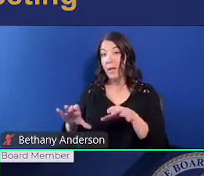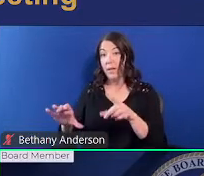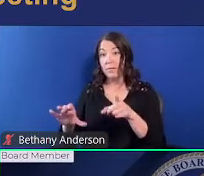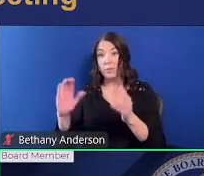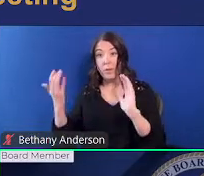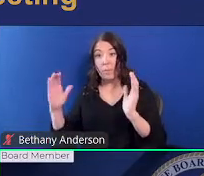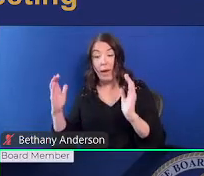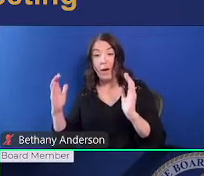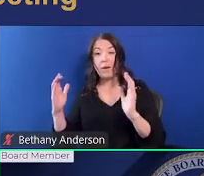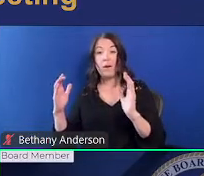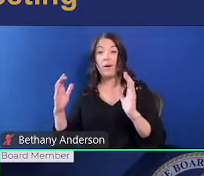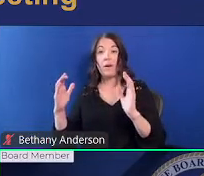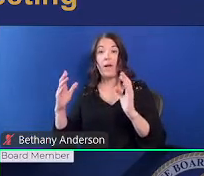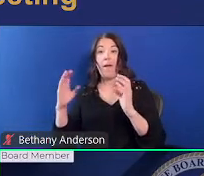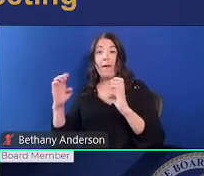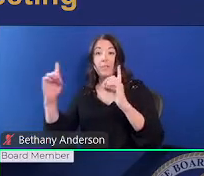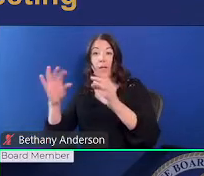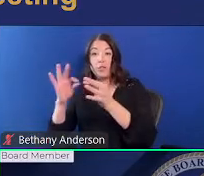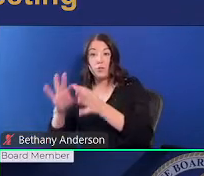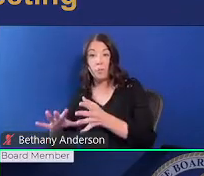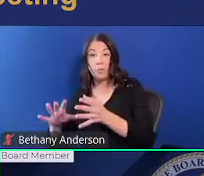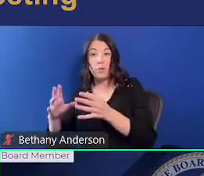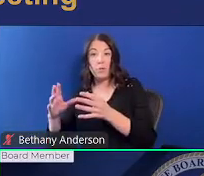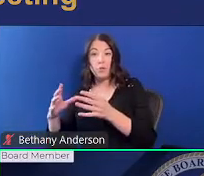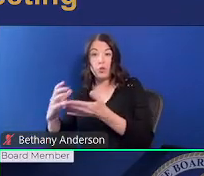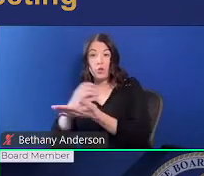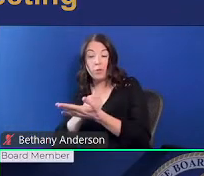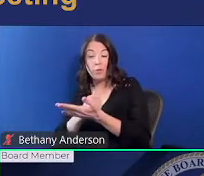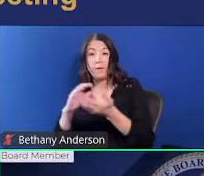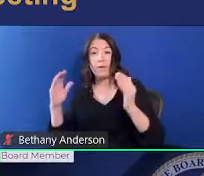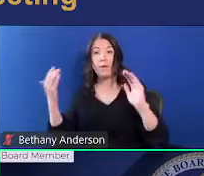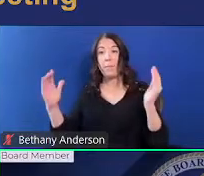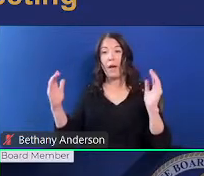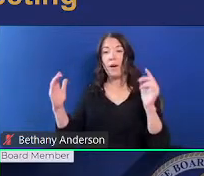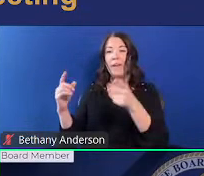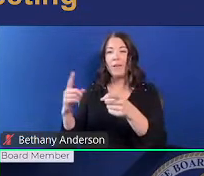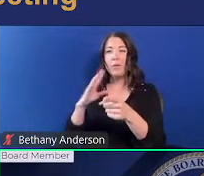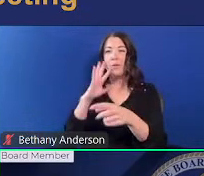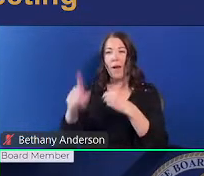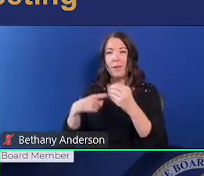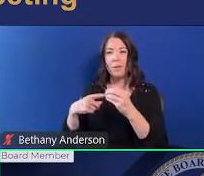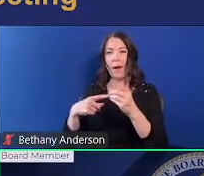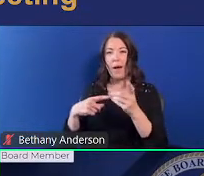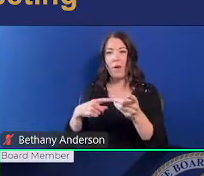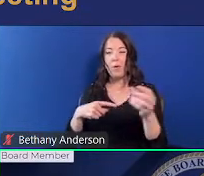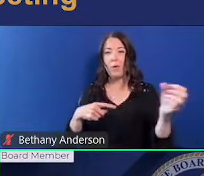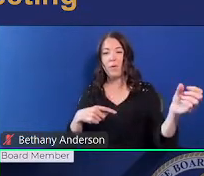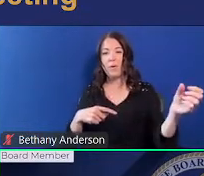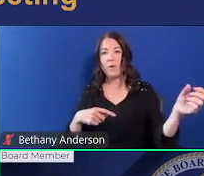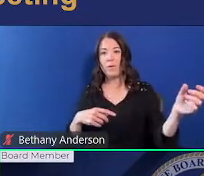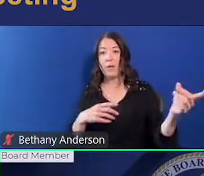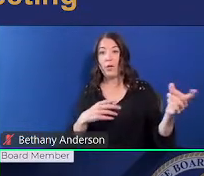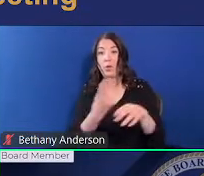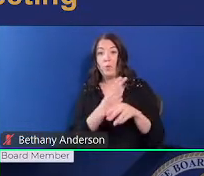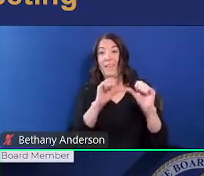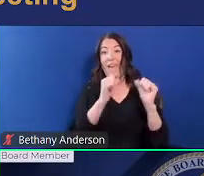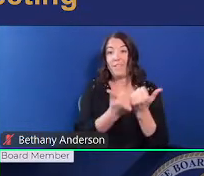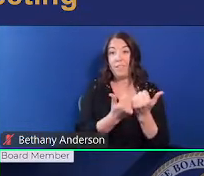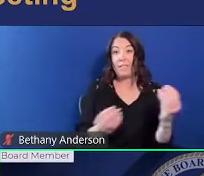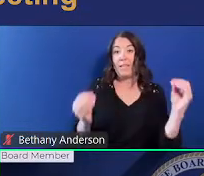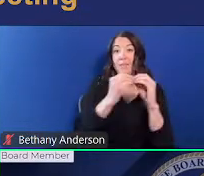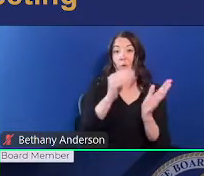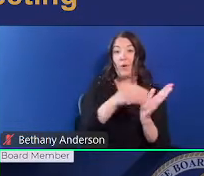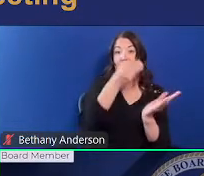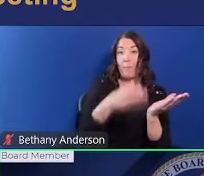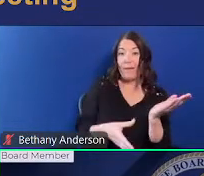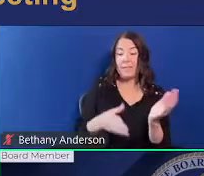make versus what you talked about, how bringing someone in would be so much more expensive than just having there.